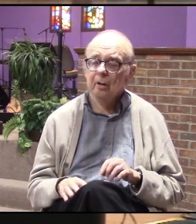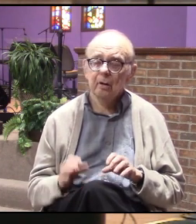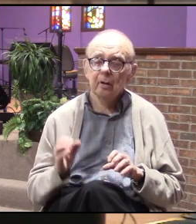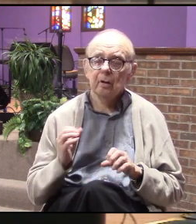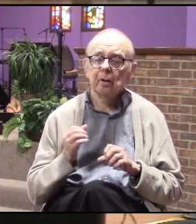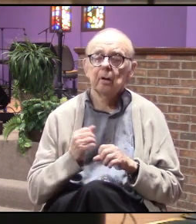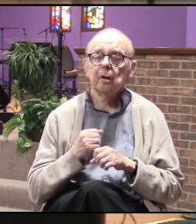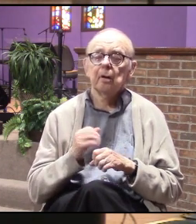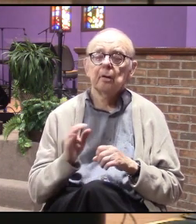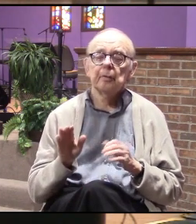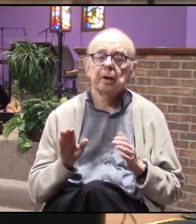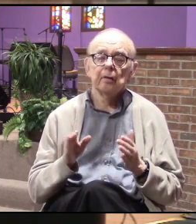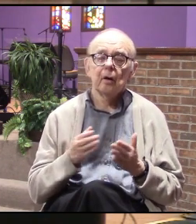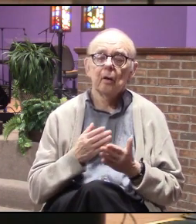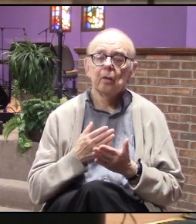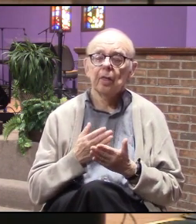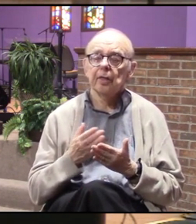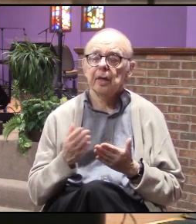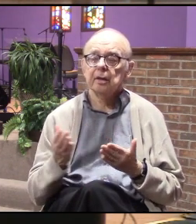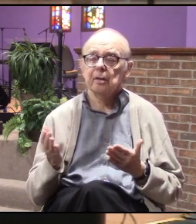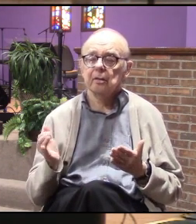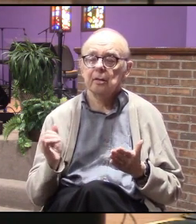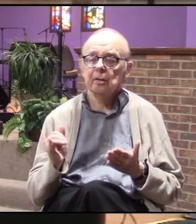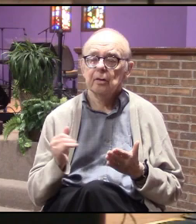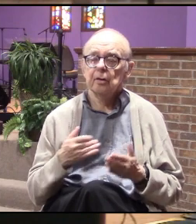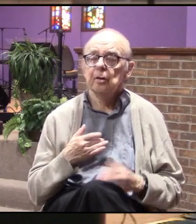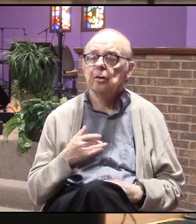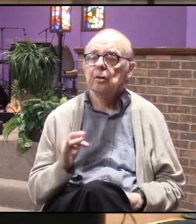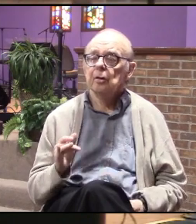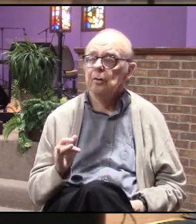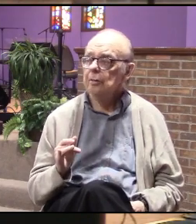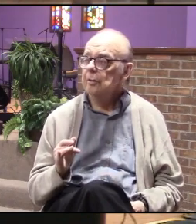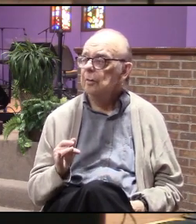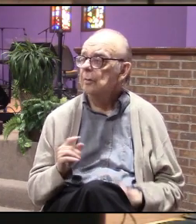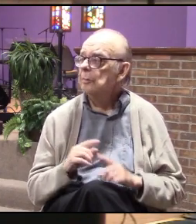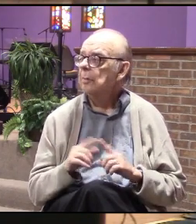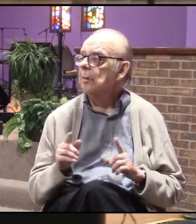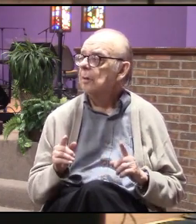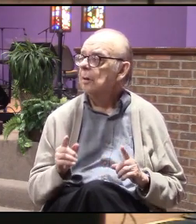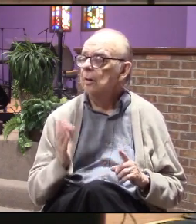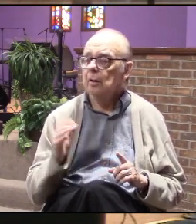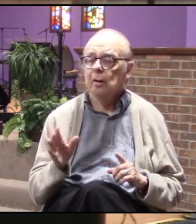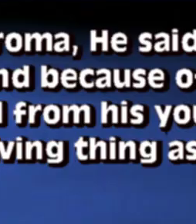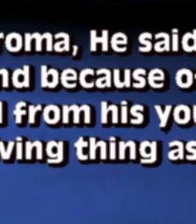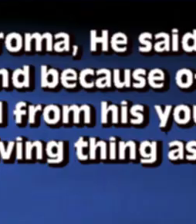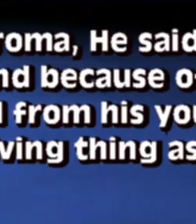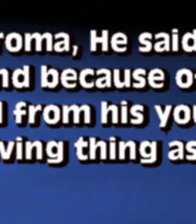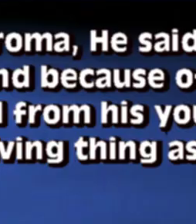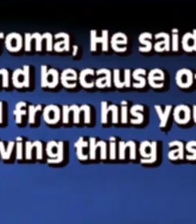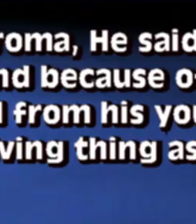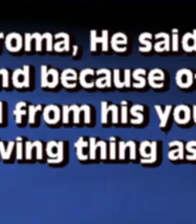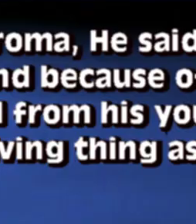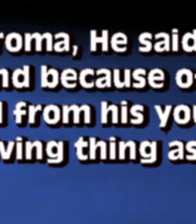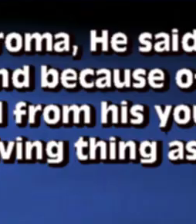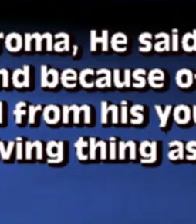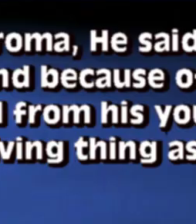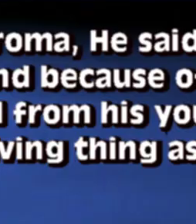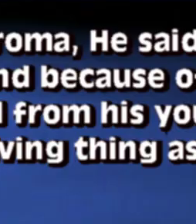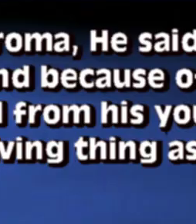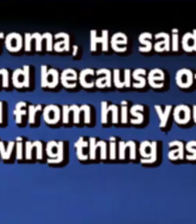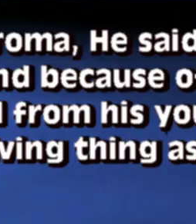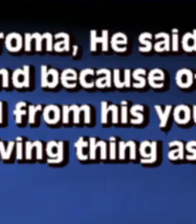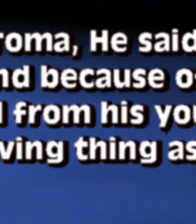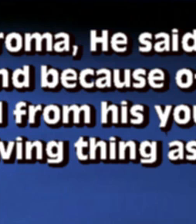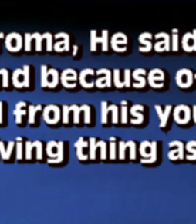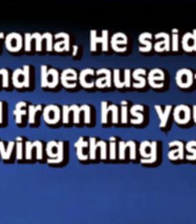cause all of creation to hurt. But I will never again curse the ground because of human beings, even though